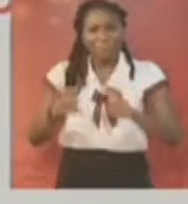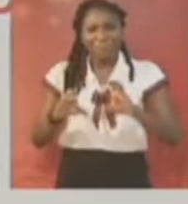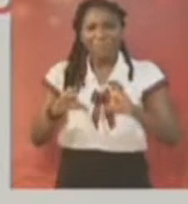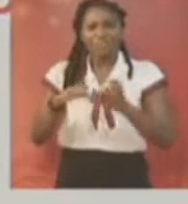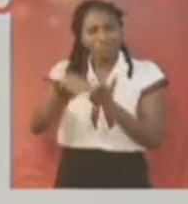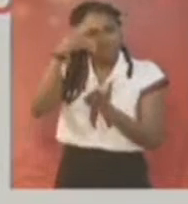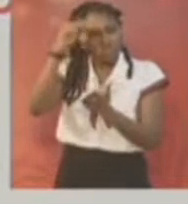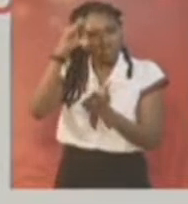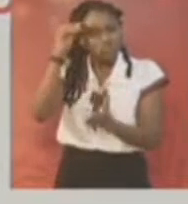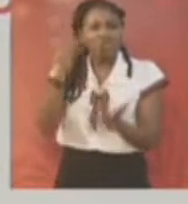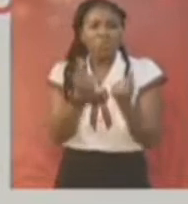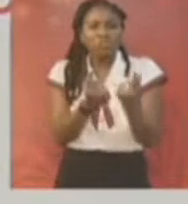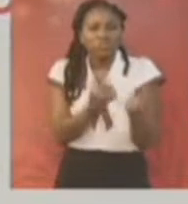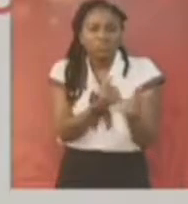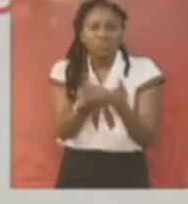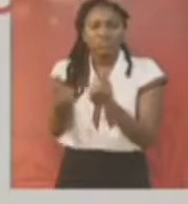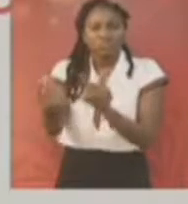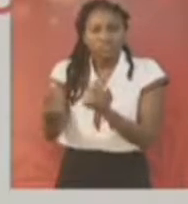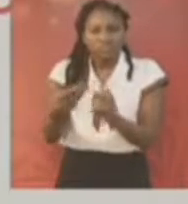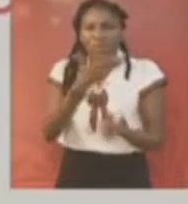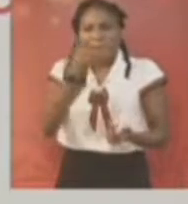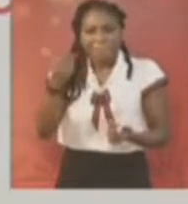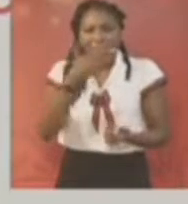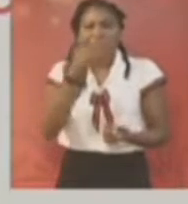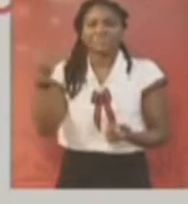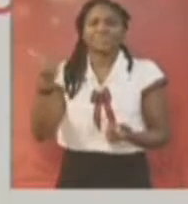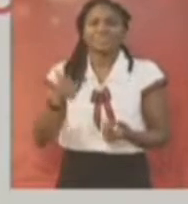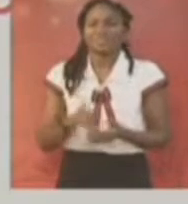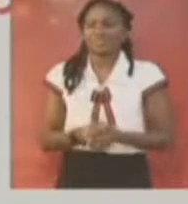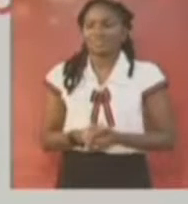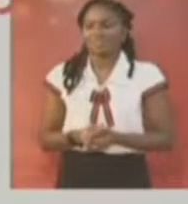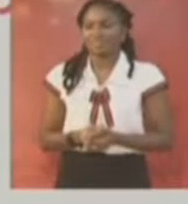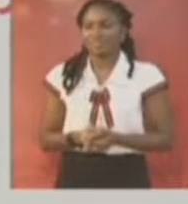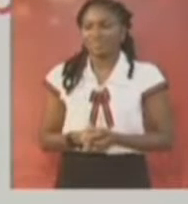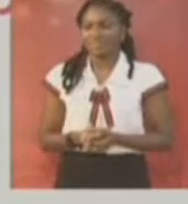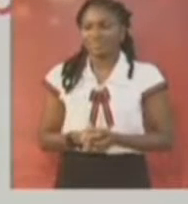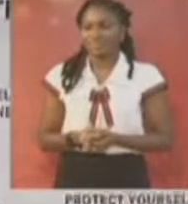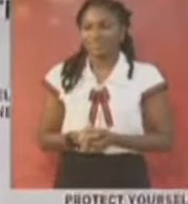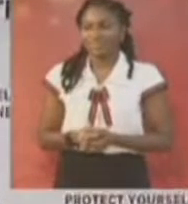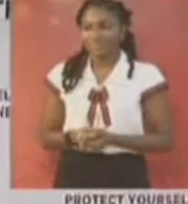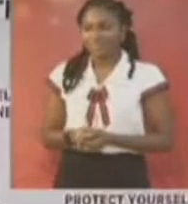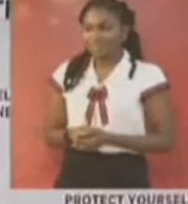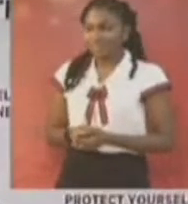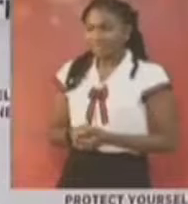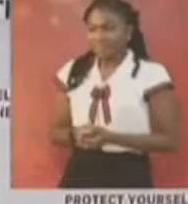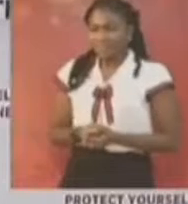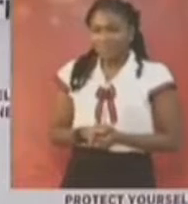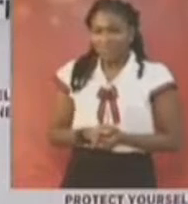communication may play itself out using his county as an example. Dr. Fraser?